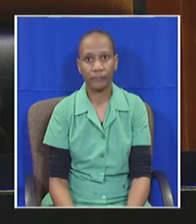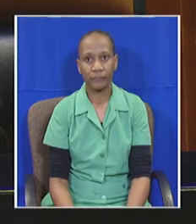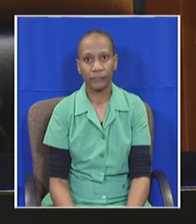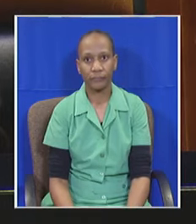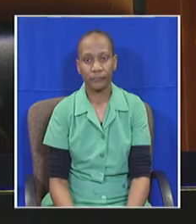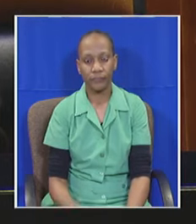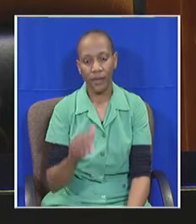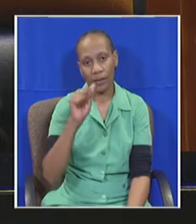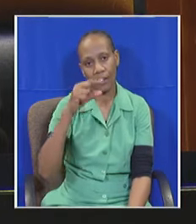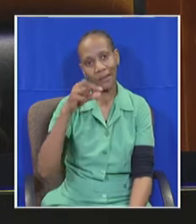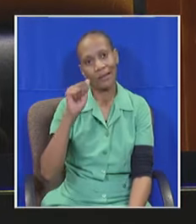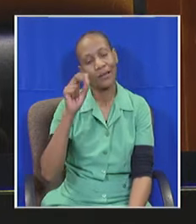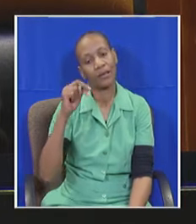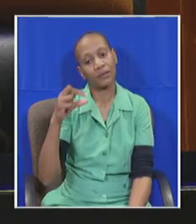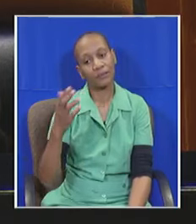Ahang.